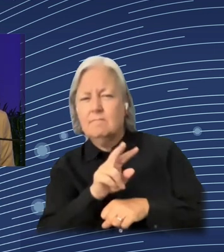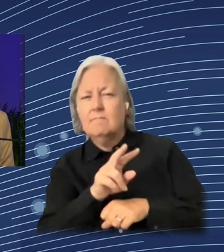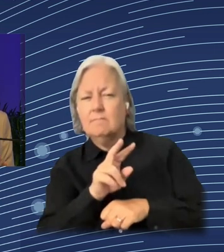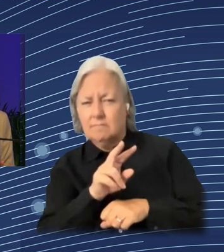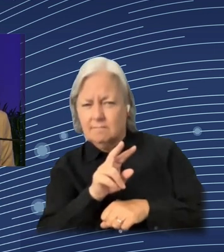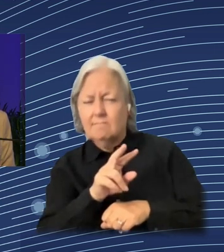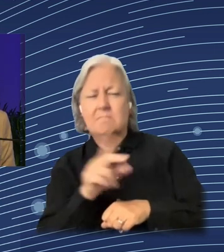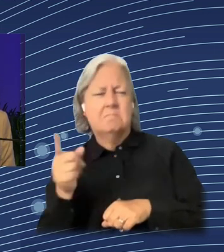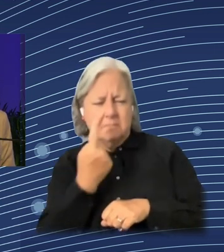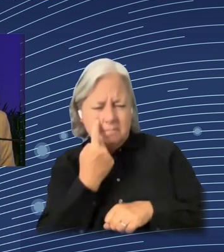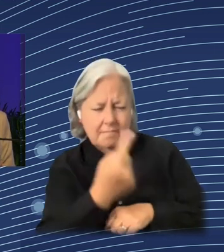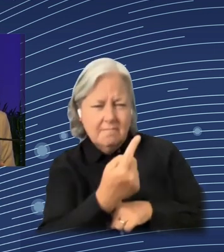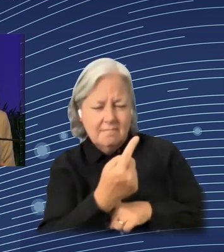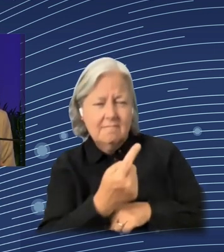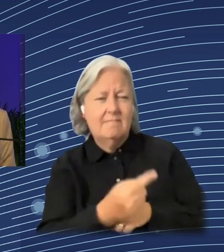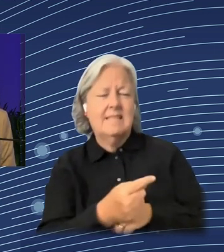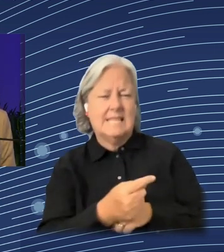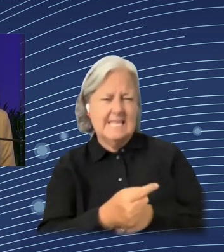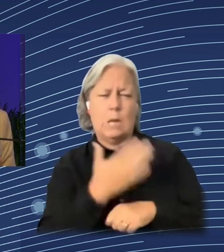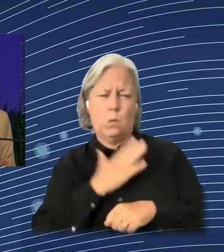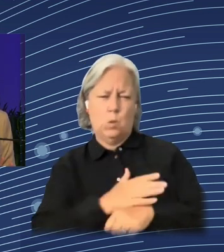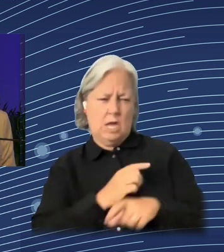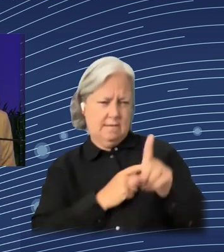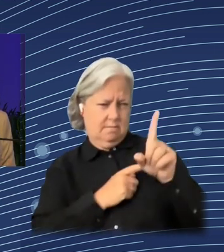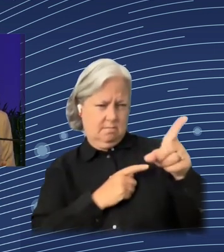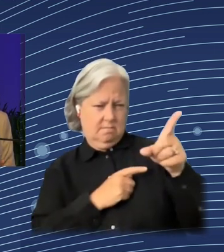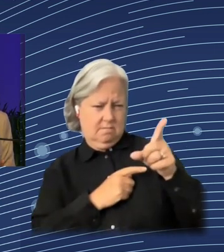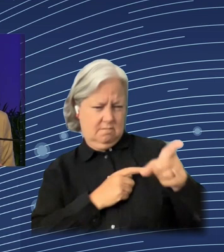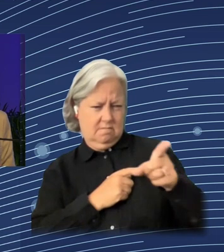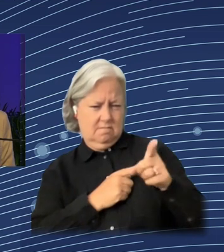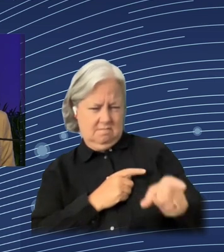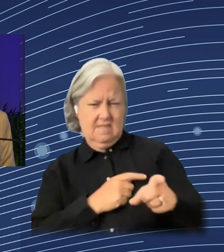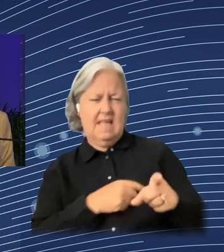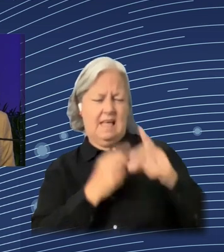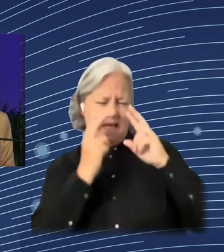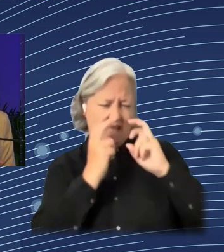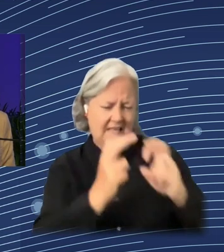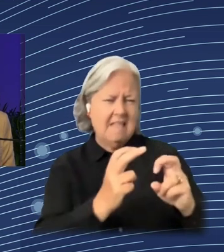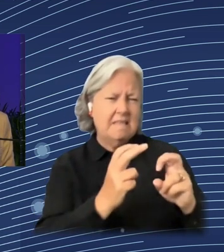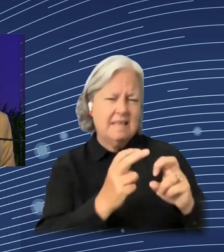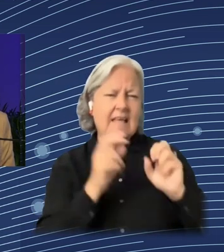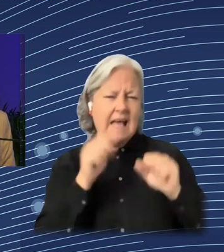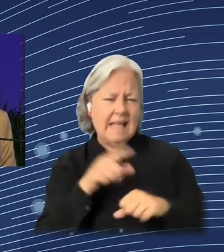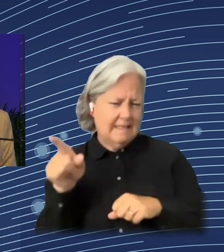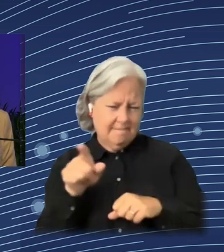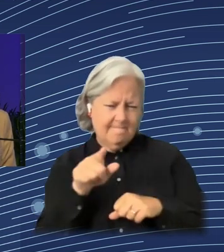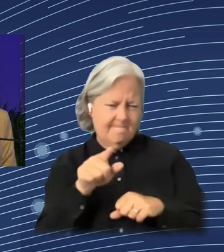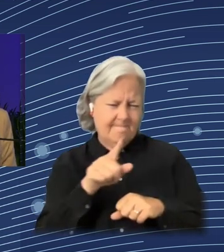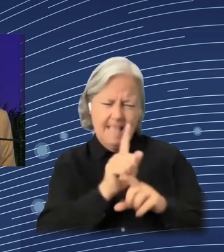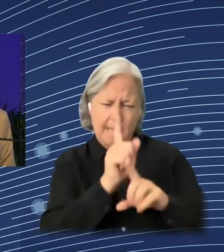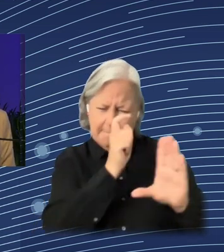the employers they want to investigate according to different features. They can analyze and combine different